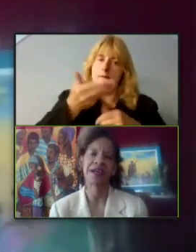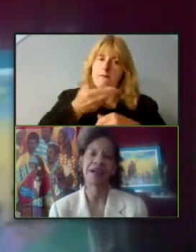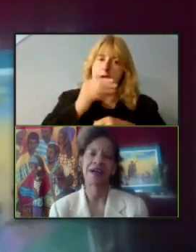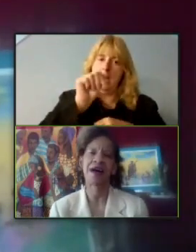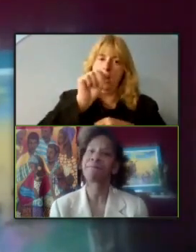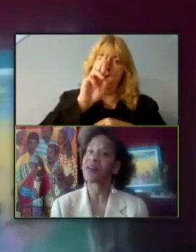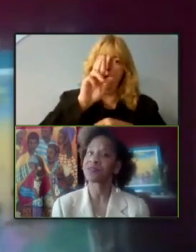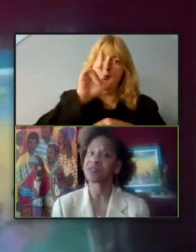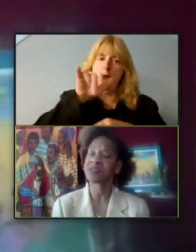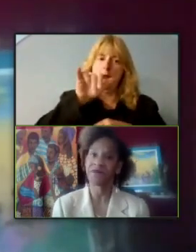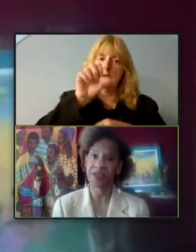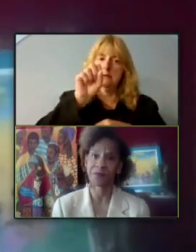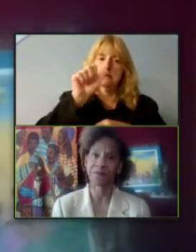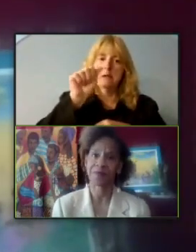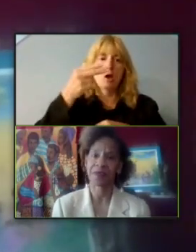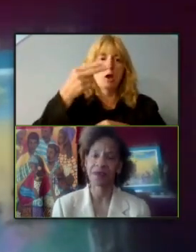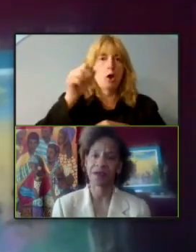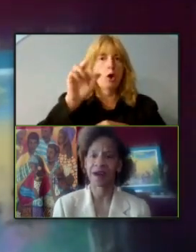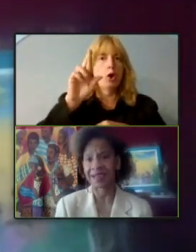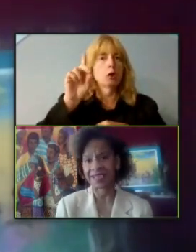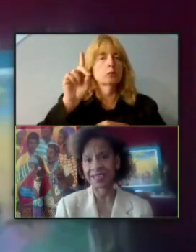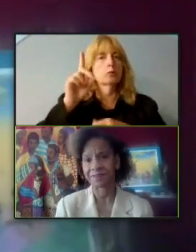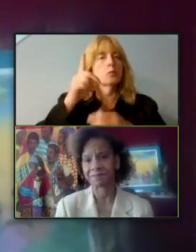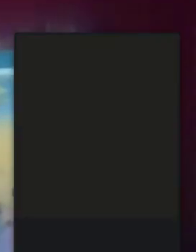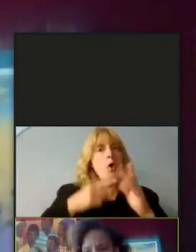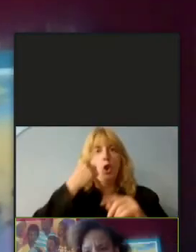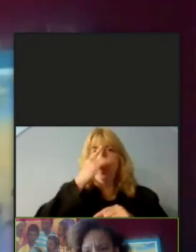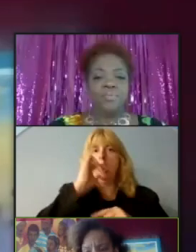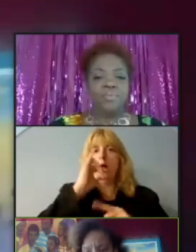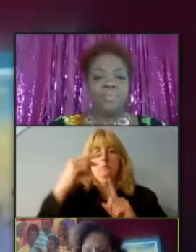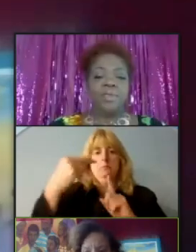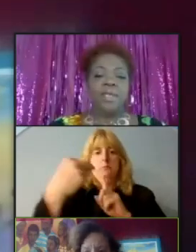importantly, a mother's view. Arlisa?